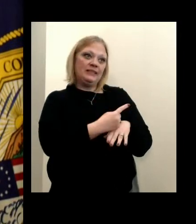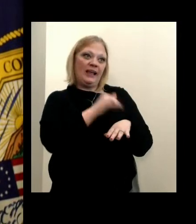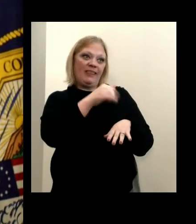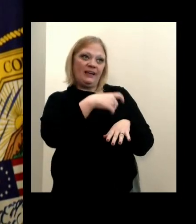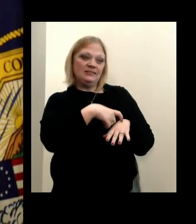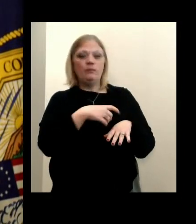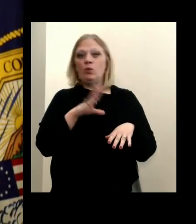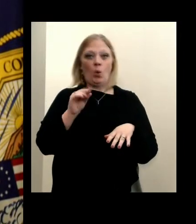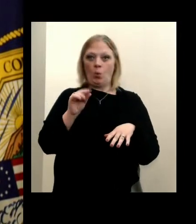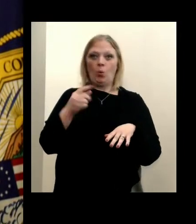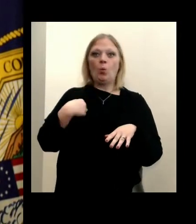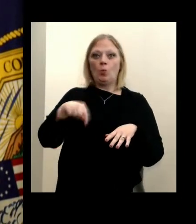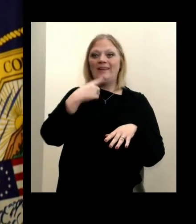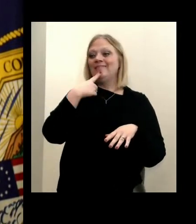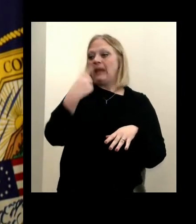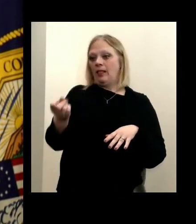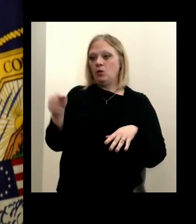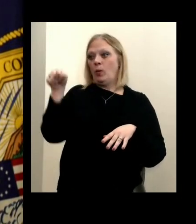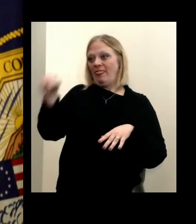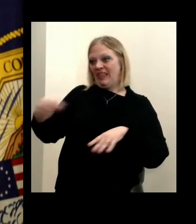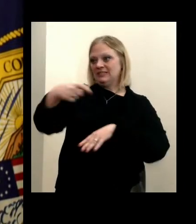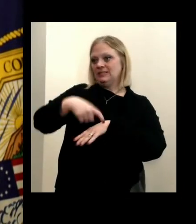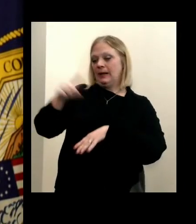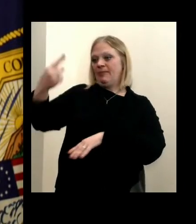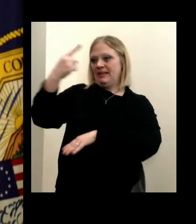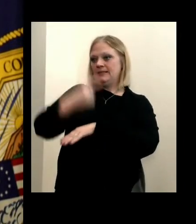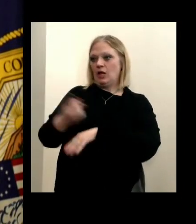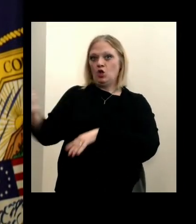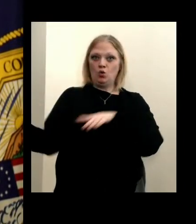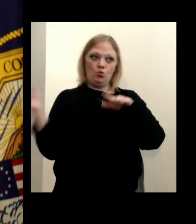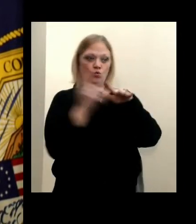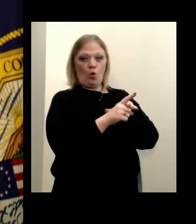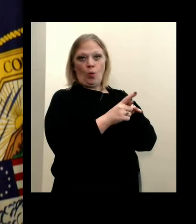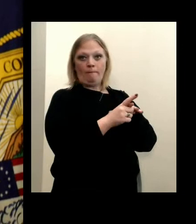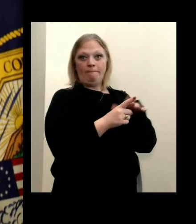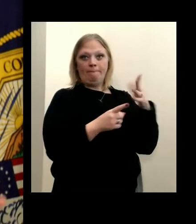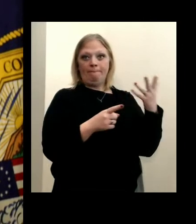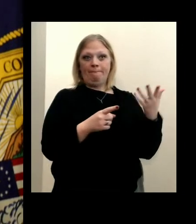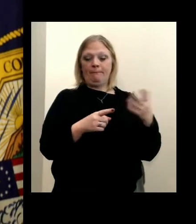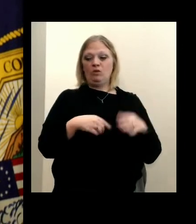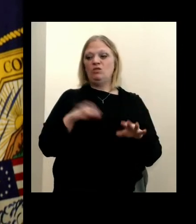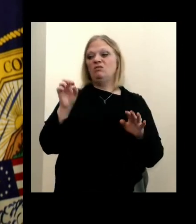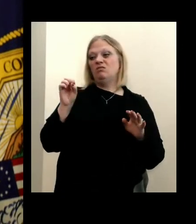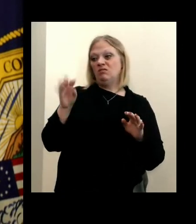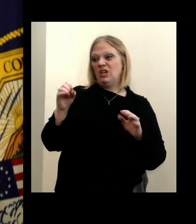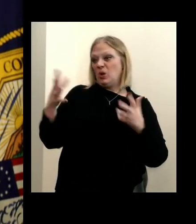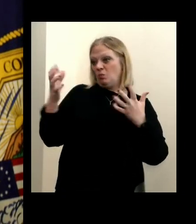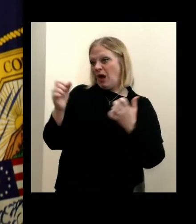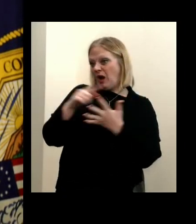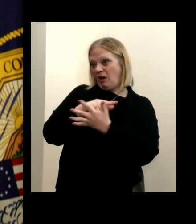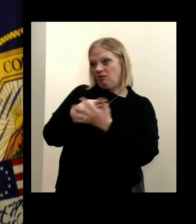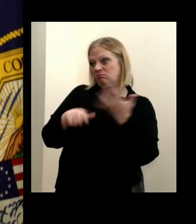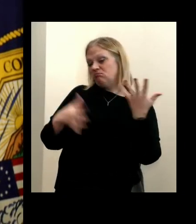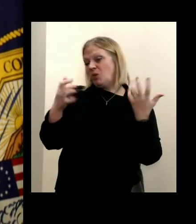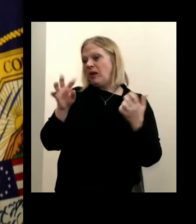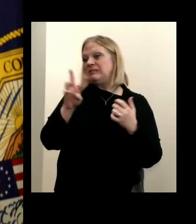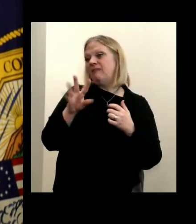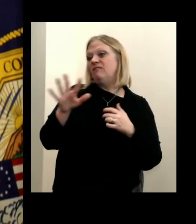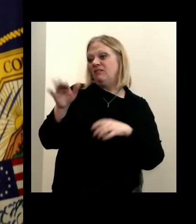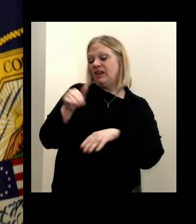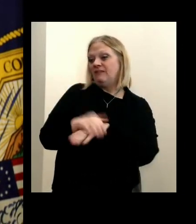show, because we're going to make this up somehow, and we're not going to be able to give people just the time to say I want to do it at 6:55 at